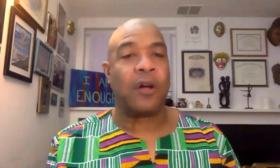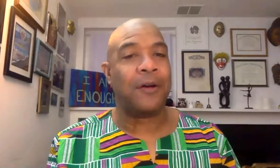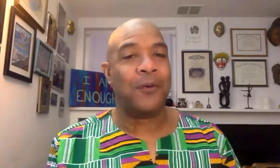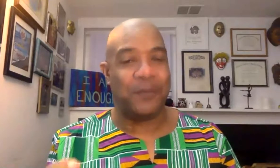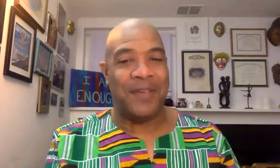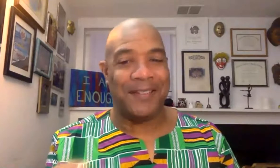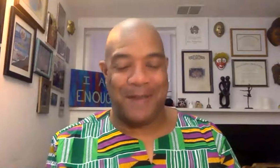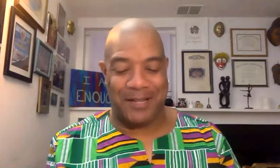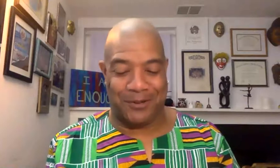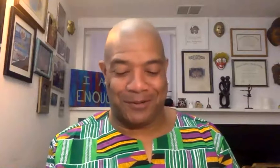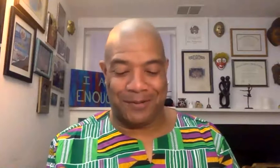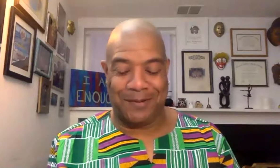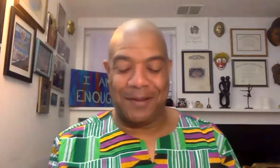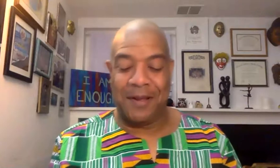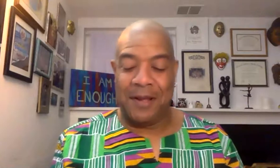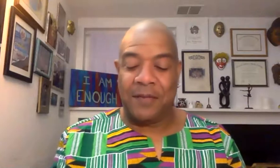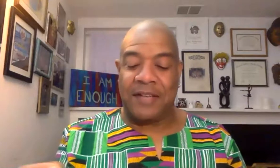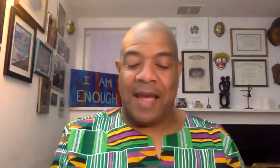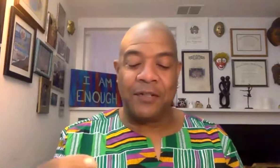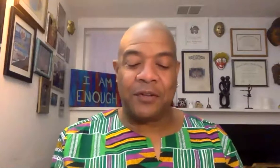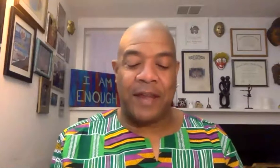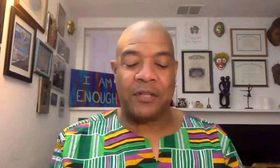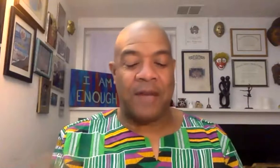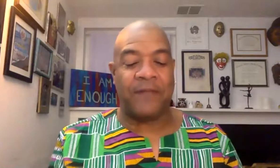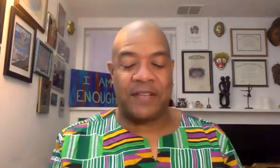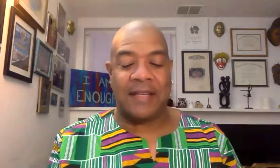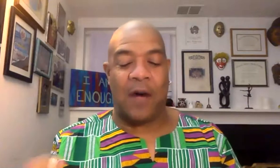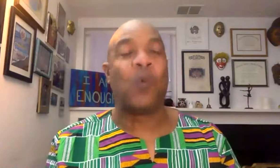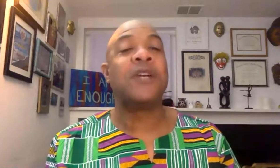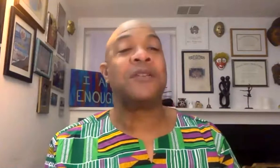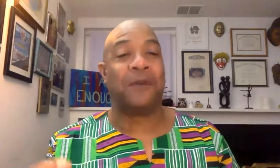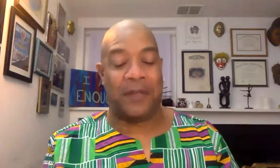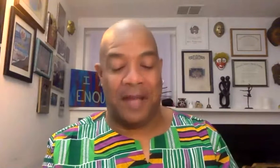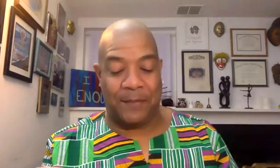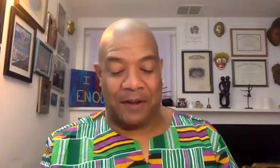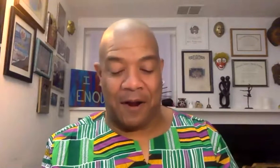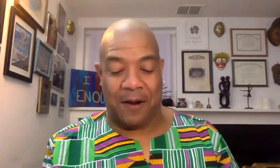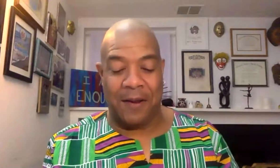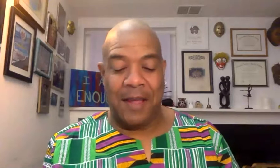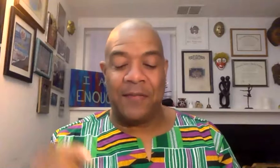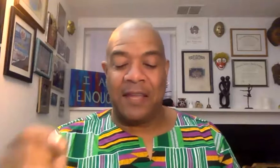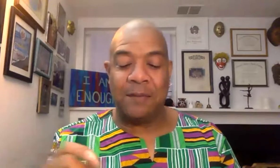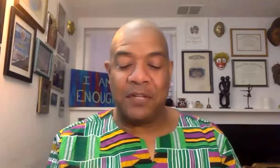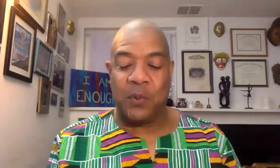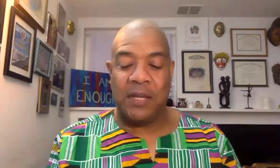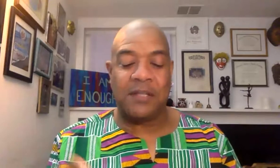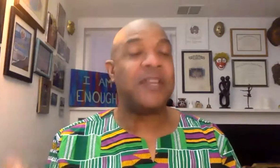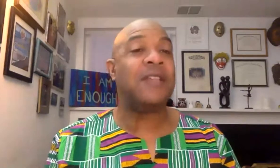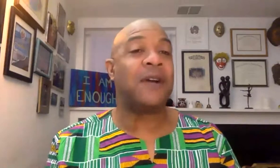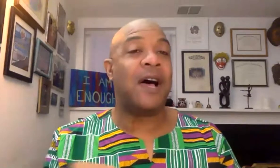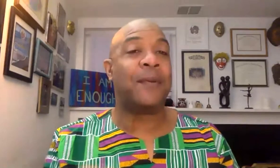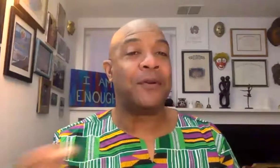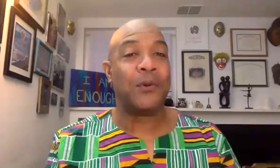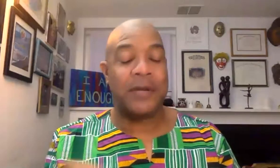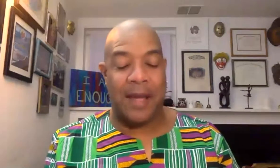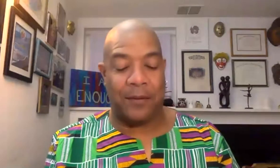wrong with being special. The downs are there to emphasize how wonderful the ups are, and the in-betweens are neither